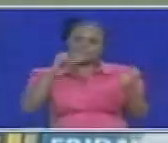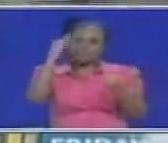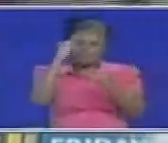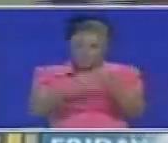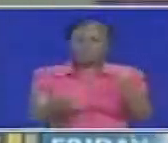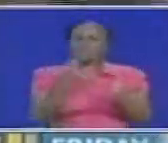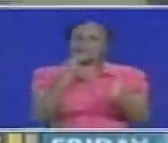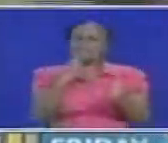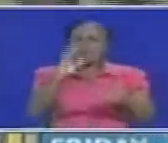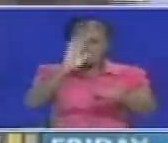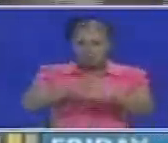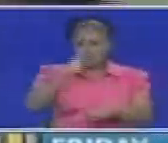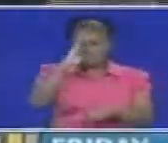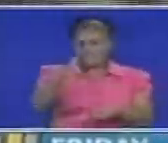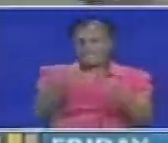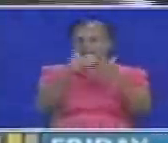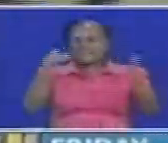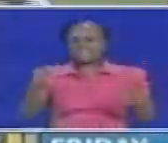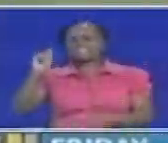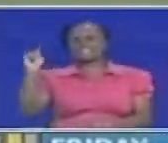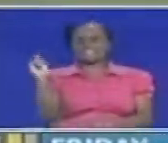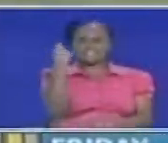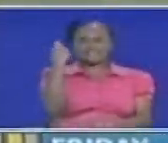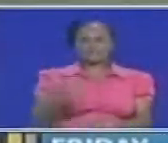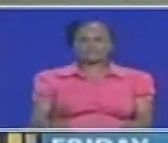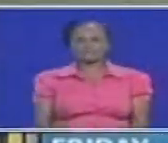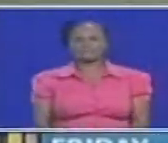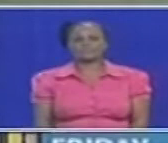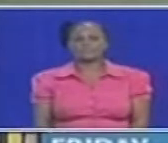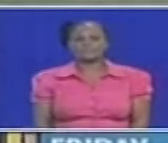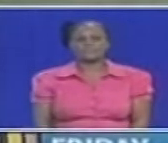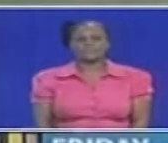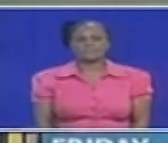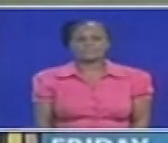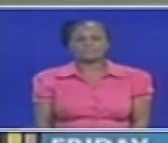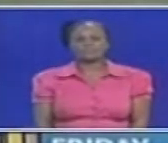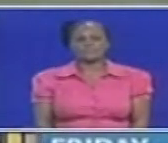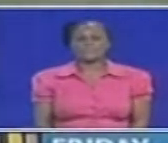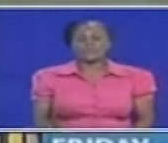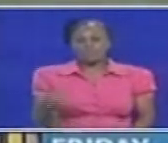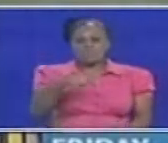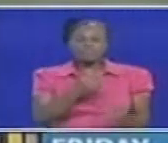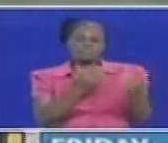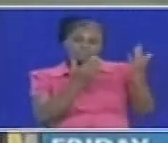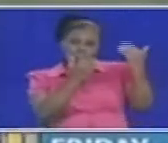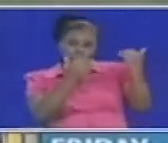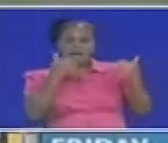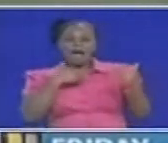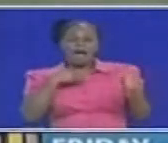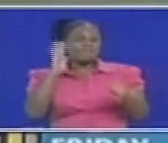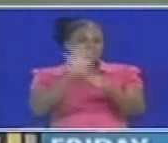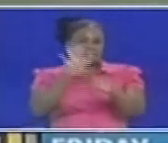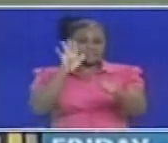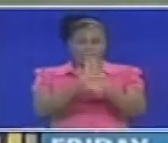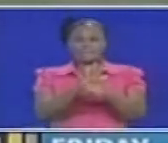laugh on Sunday's clash against Kenya ranked 106. We came here really ambitious, and we're going to take the game. We